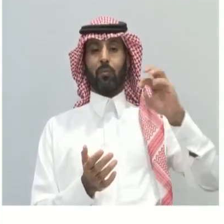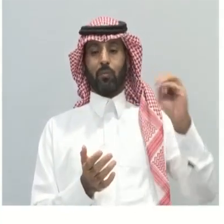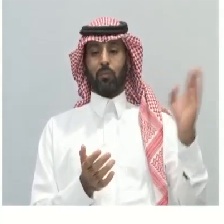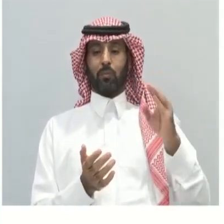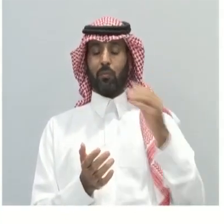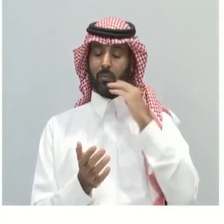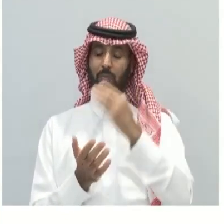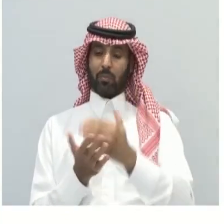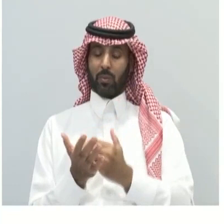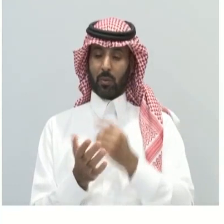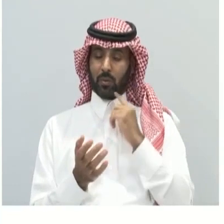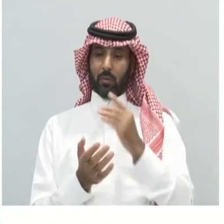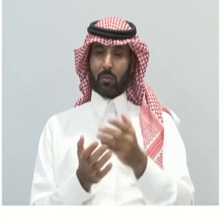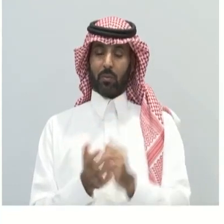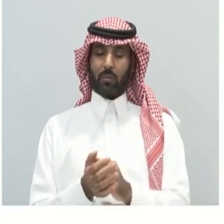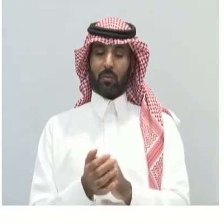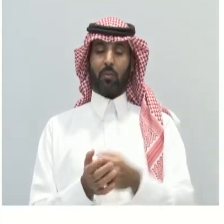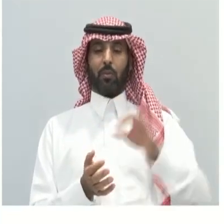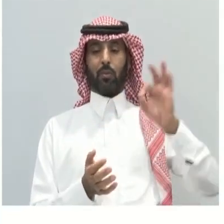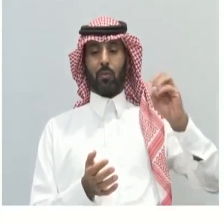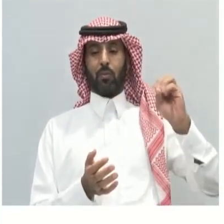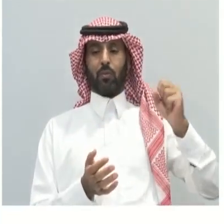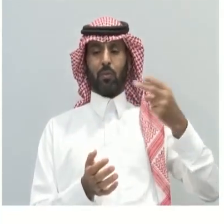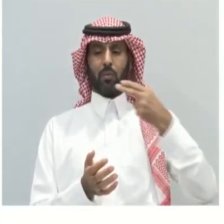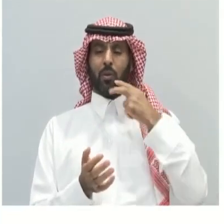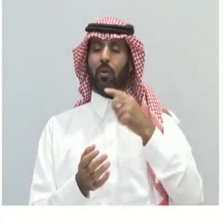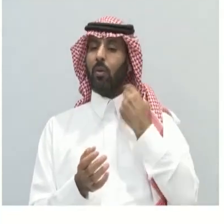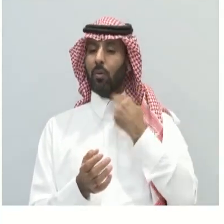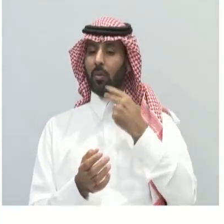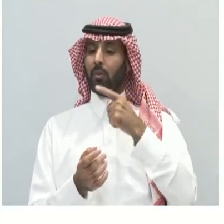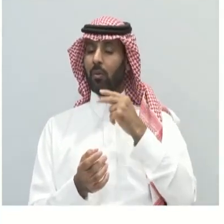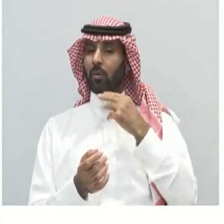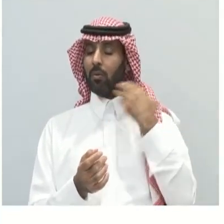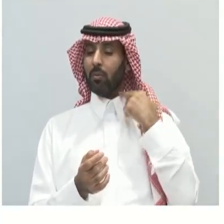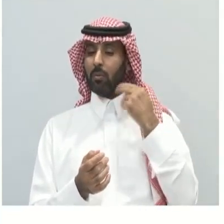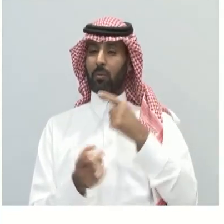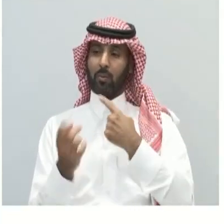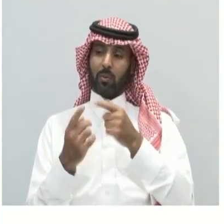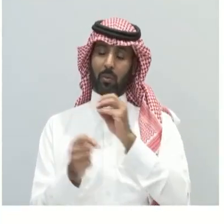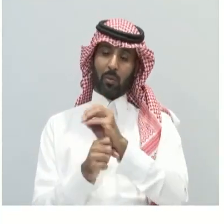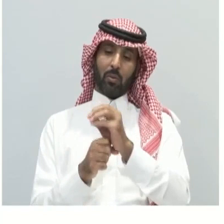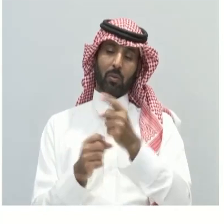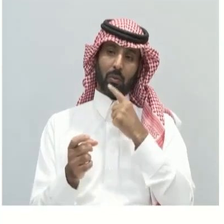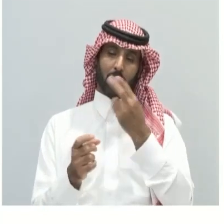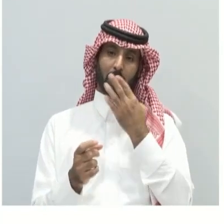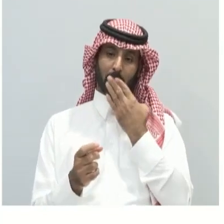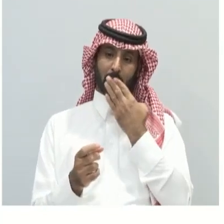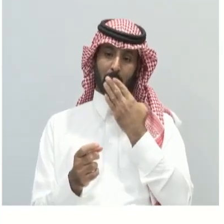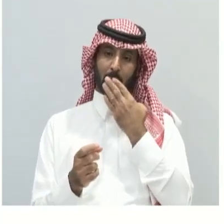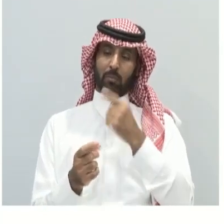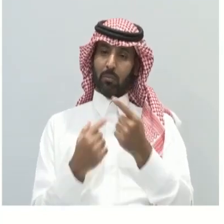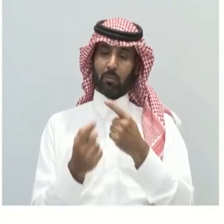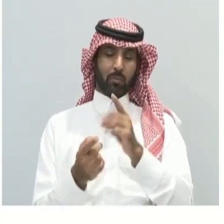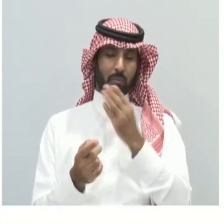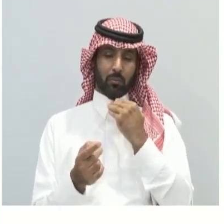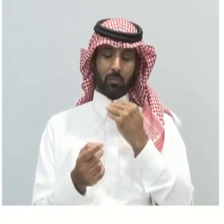this poster on my own. Fahad, Carson, you promised not speak to me. So you promised